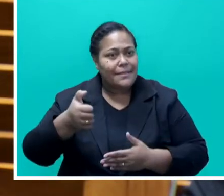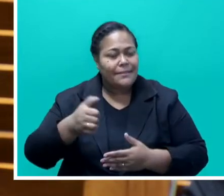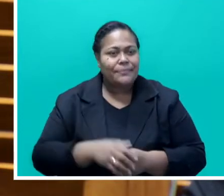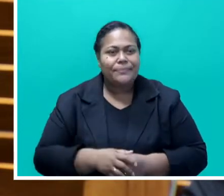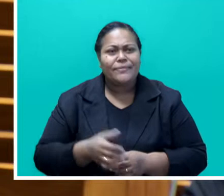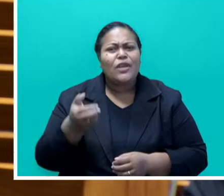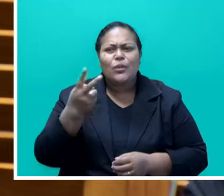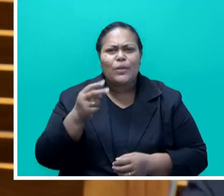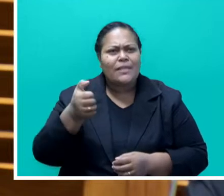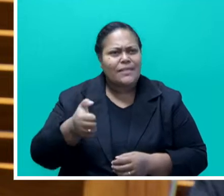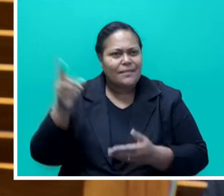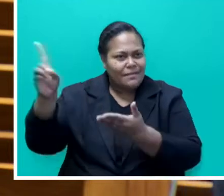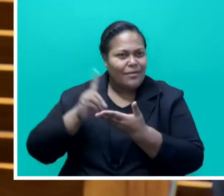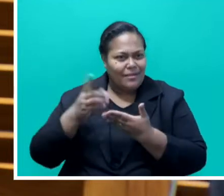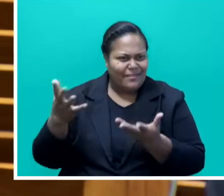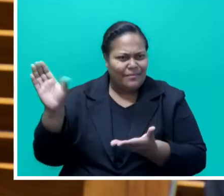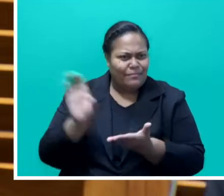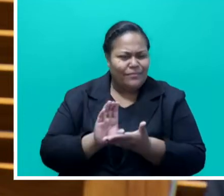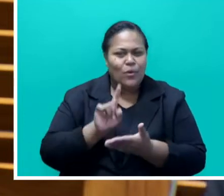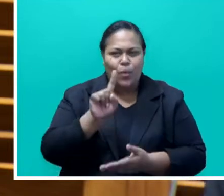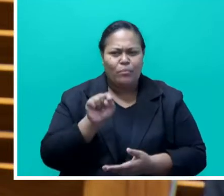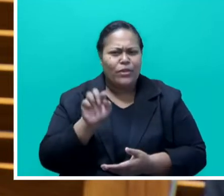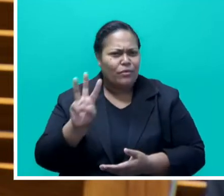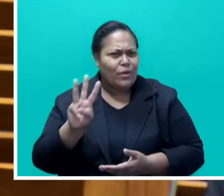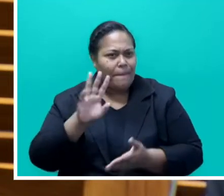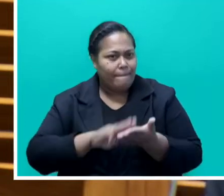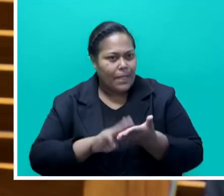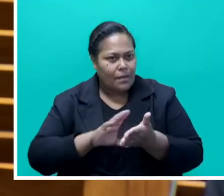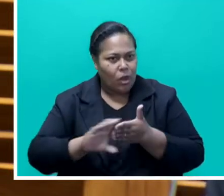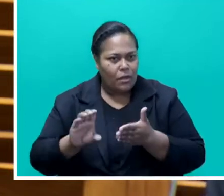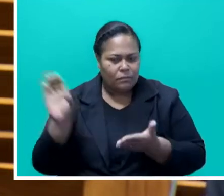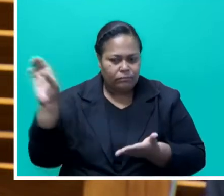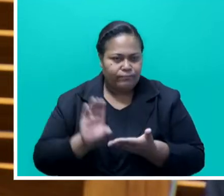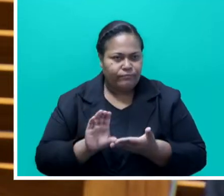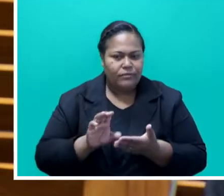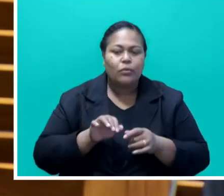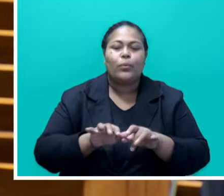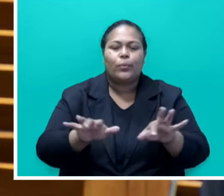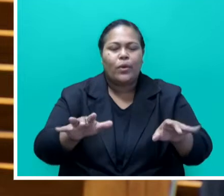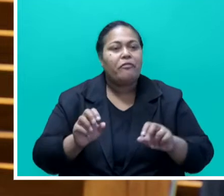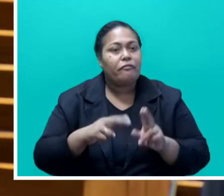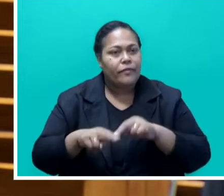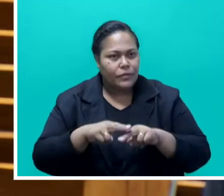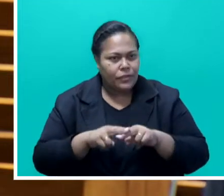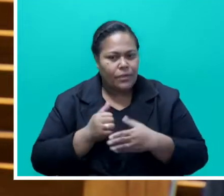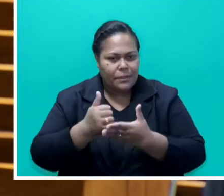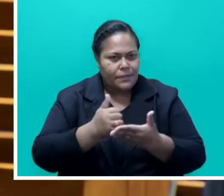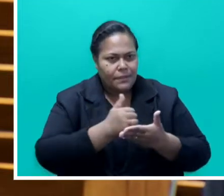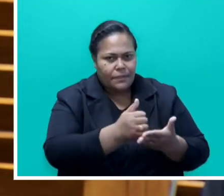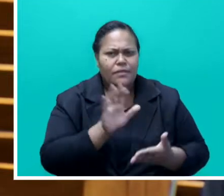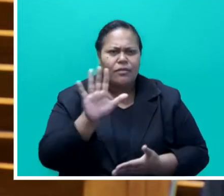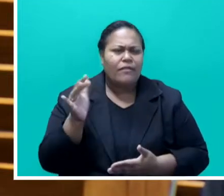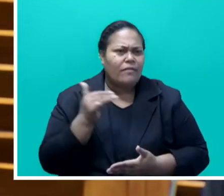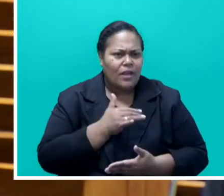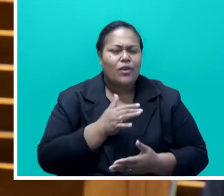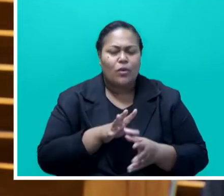projects valued at $1.3 million all over Fiji, and through the IHRDP assistance, approximately 500 odd